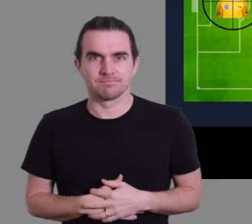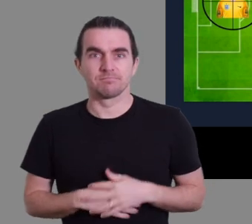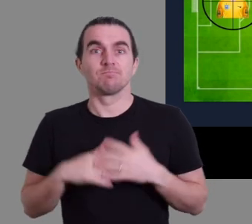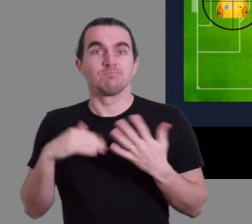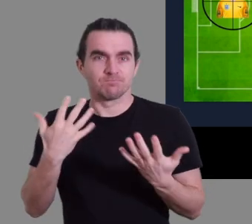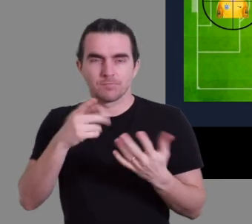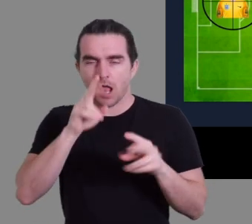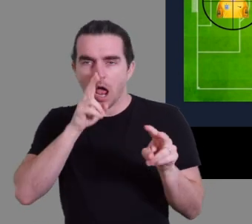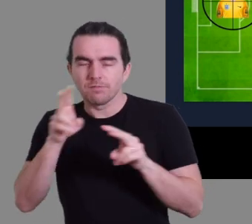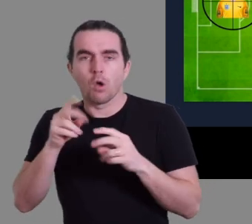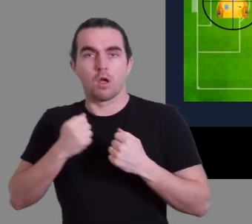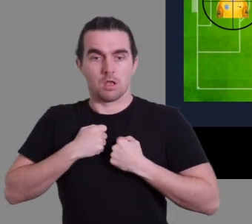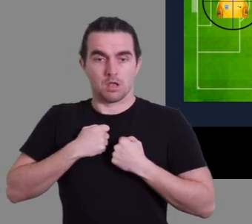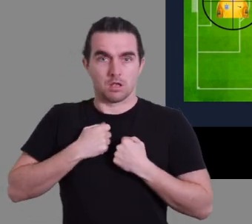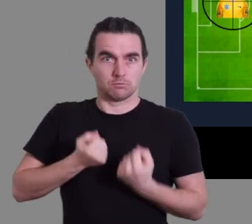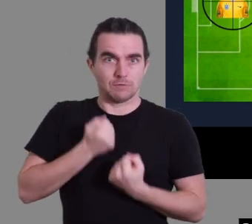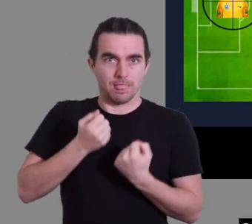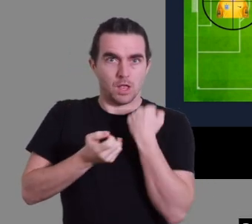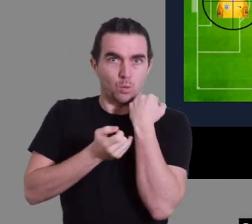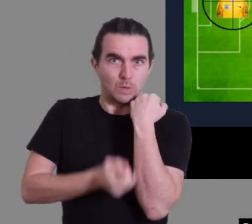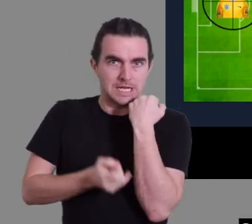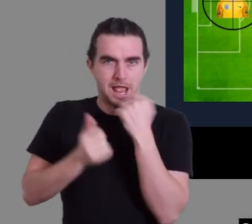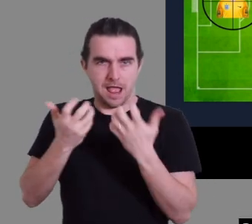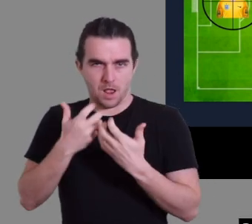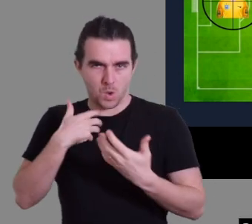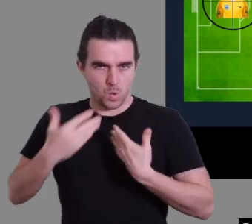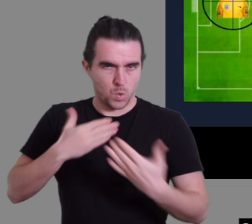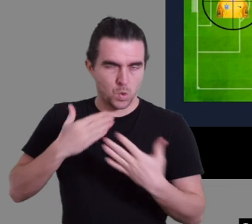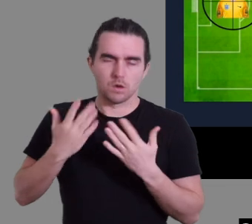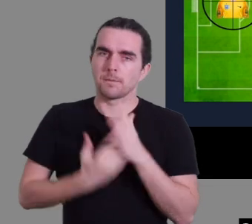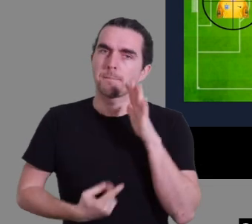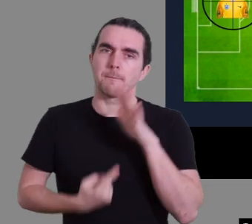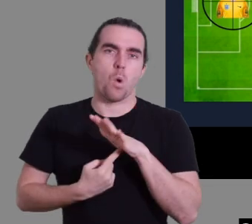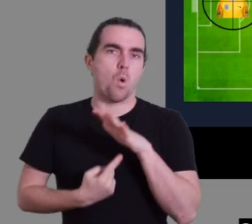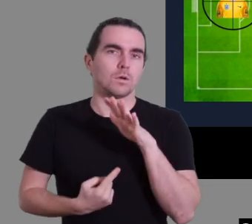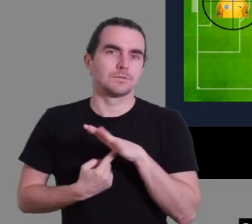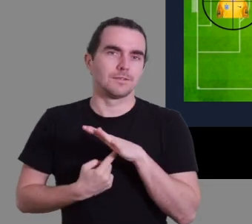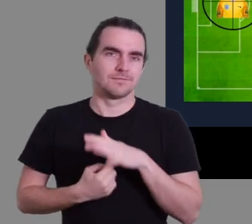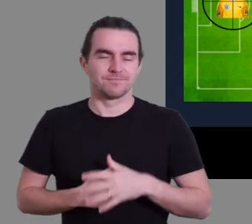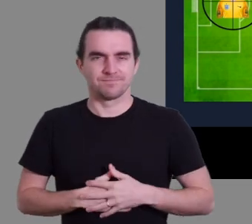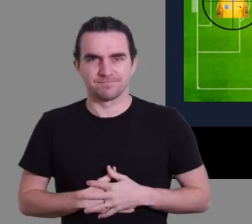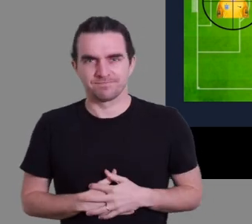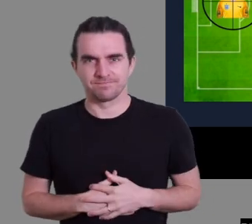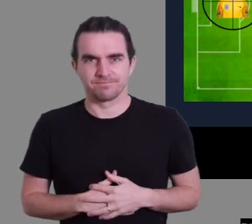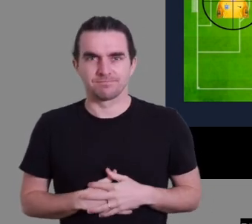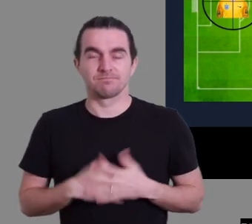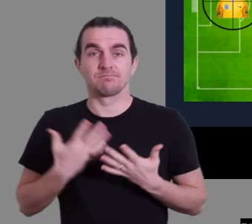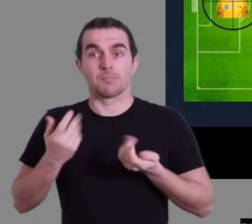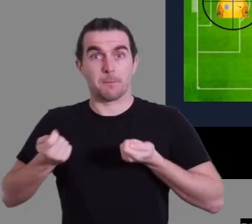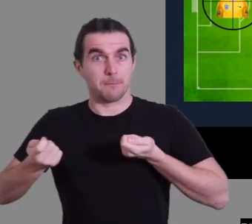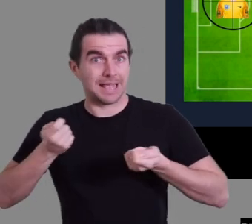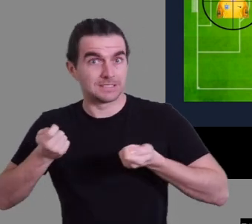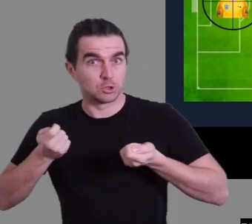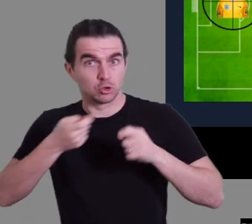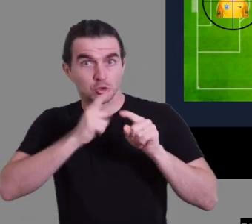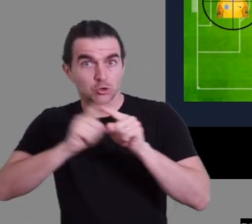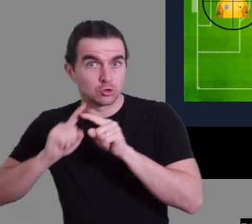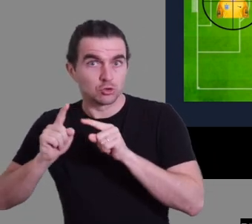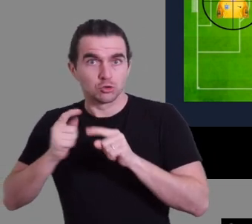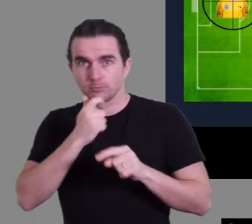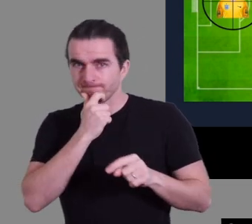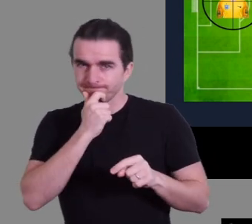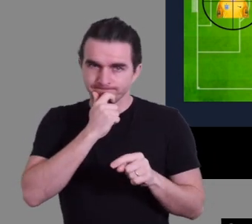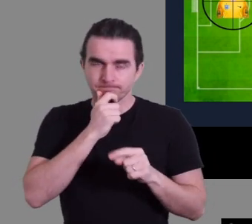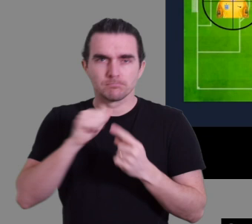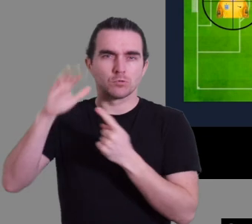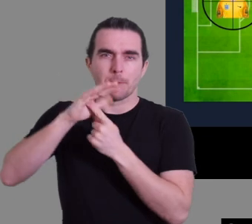And obviously then you're looking at your strengths and weaknesses. So how you deal with that is really important. Yeah, and all the managers,